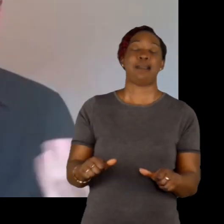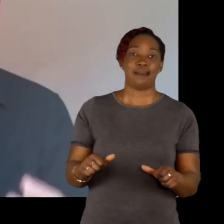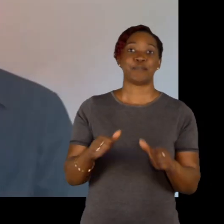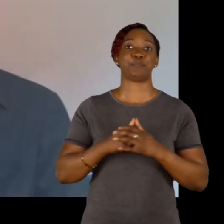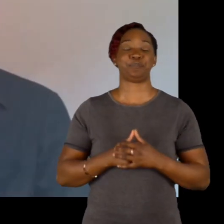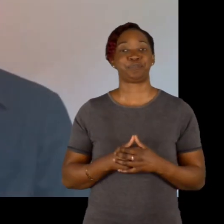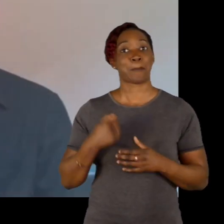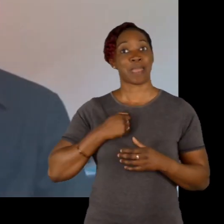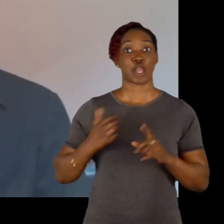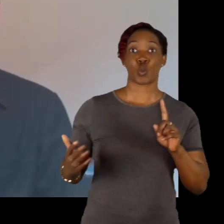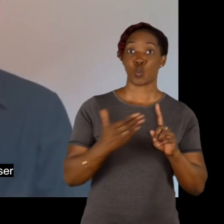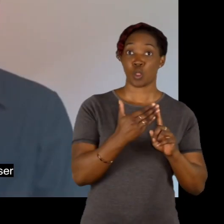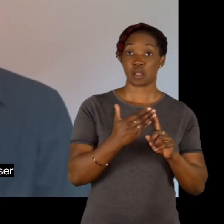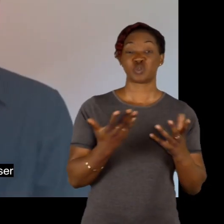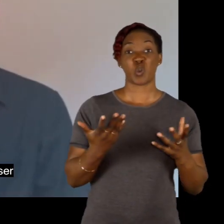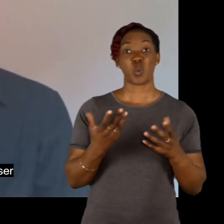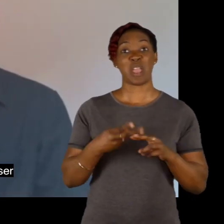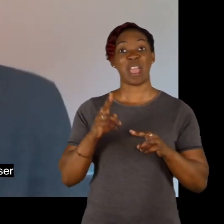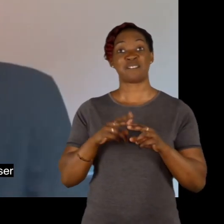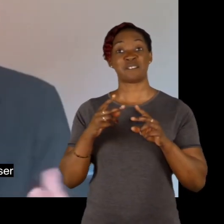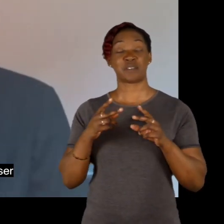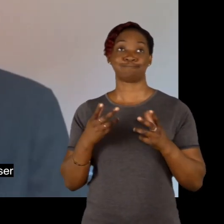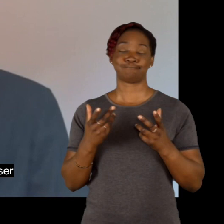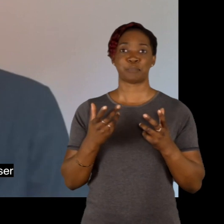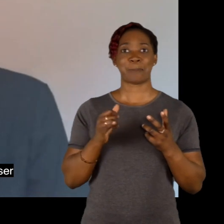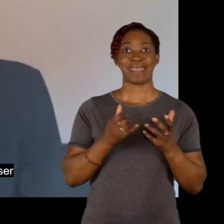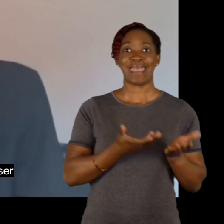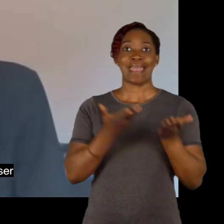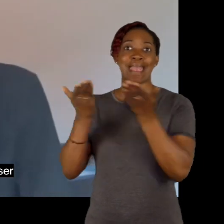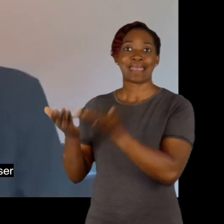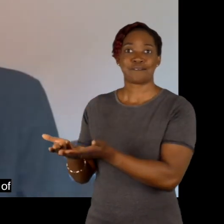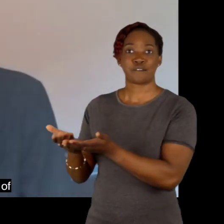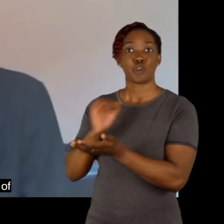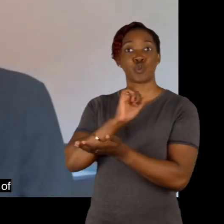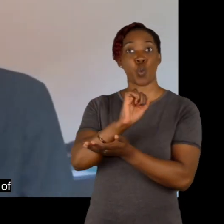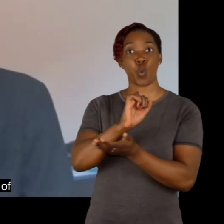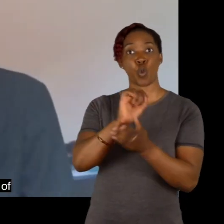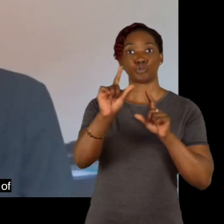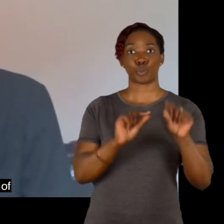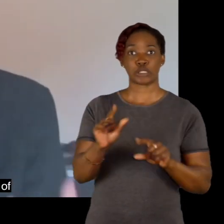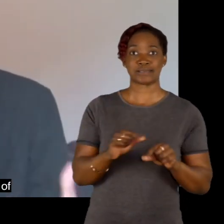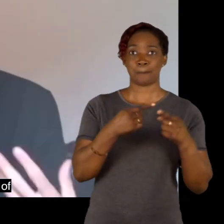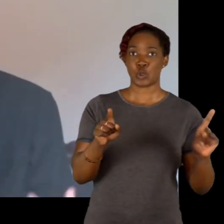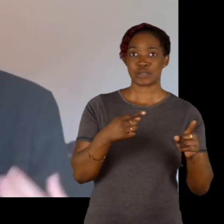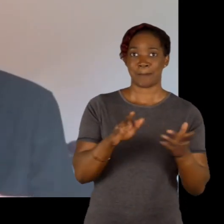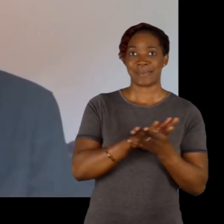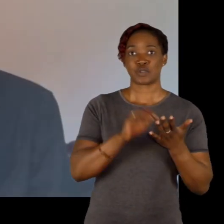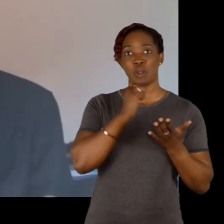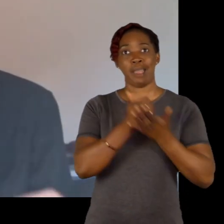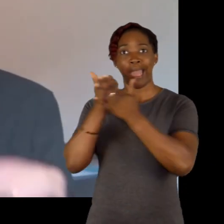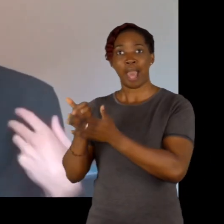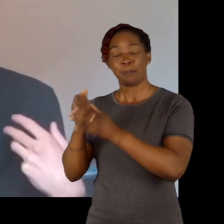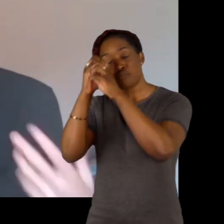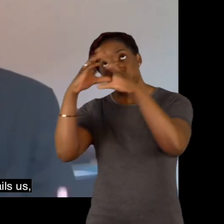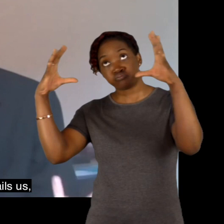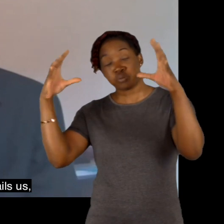this is my goal. So providing your composer with a playlist of music can really put across an idea of what it is you're looking